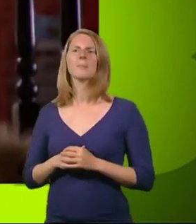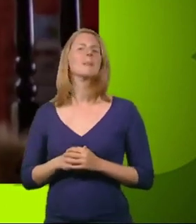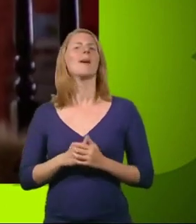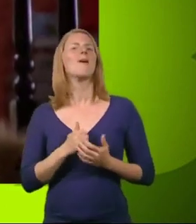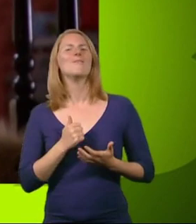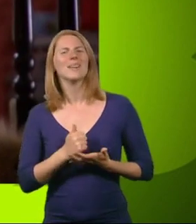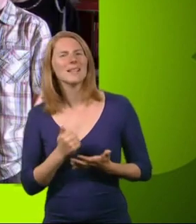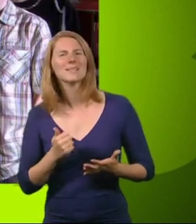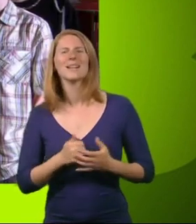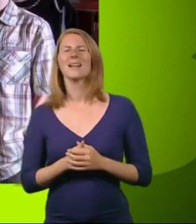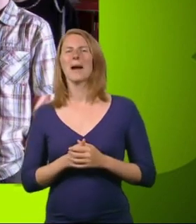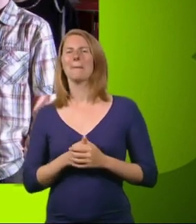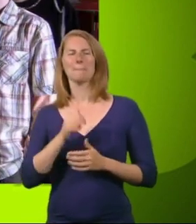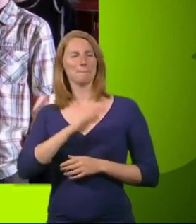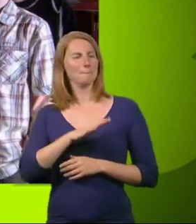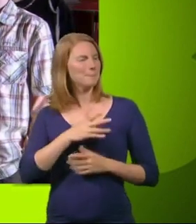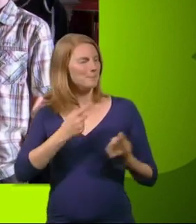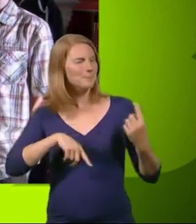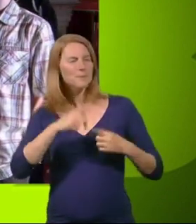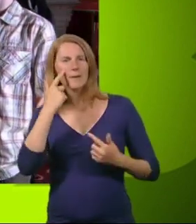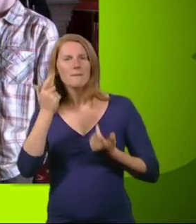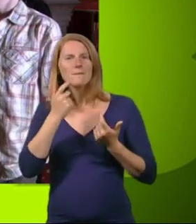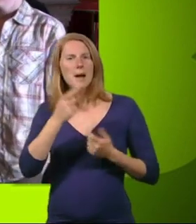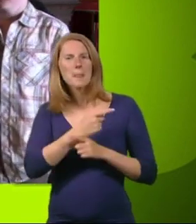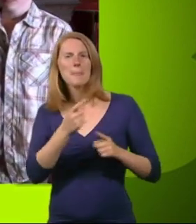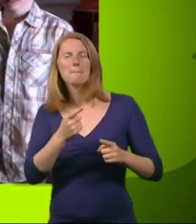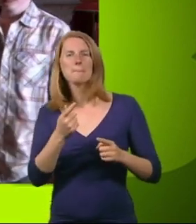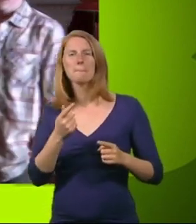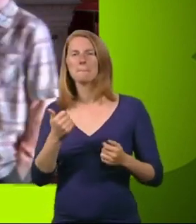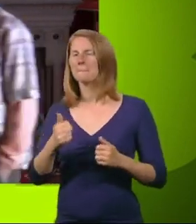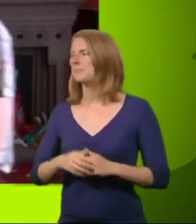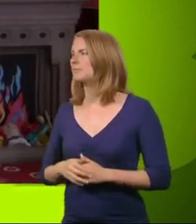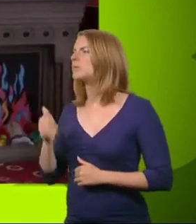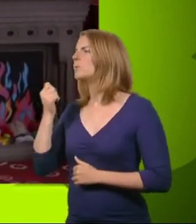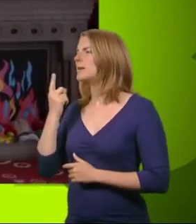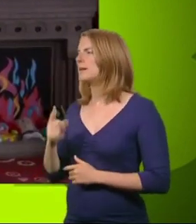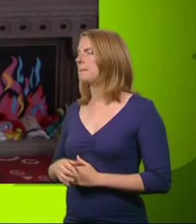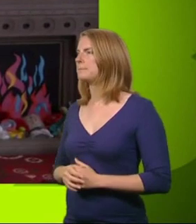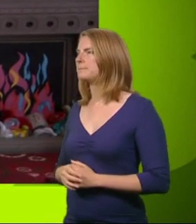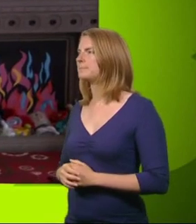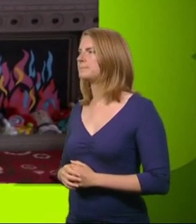Oh, that's fantastic. Why don't we go see if we can find them? Yeah, good idea.